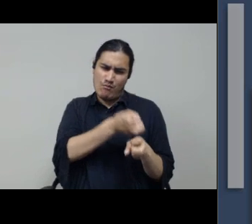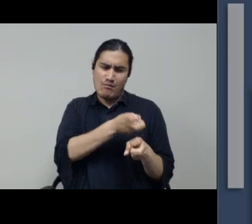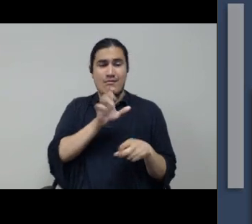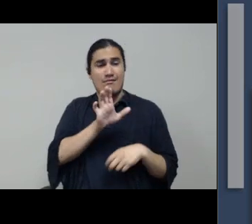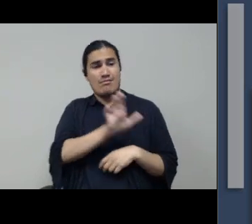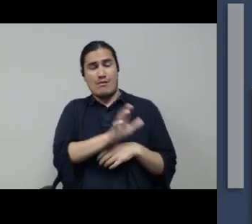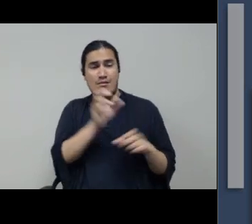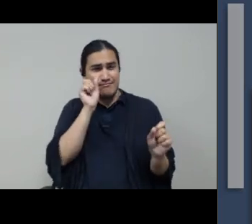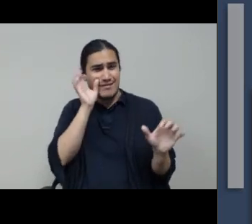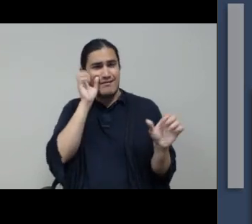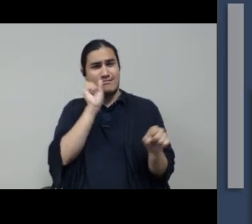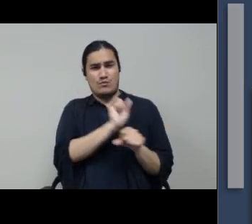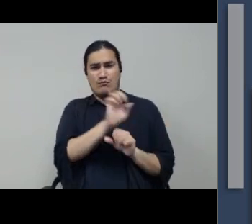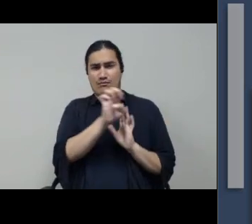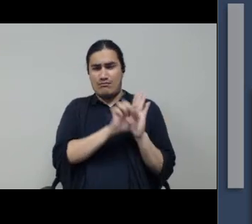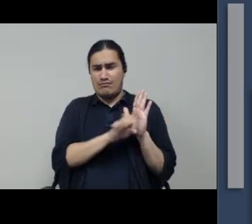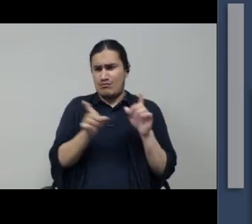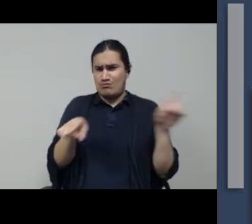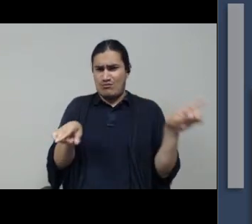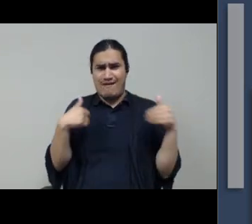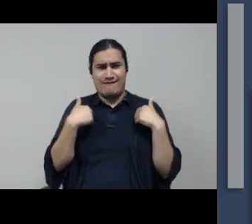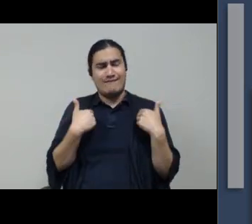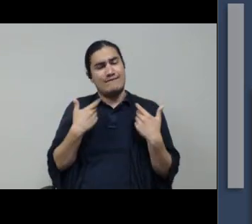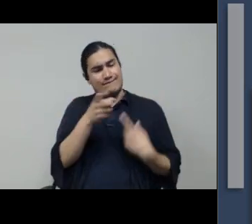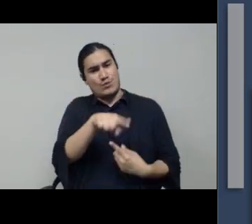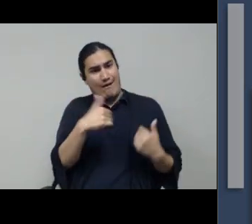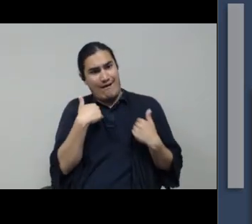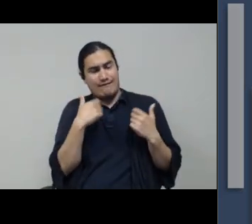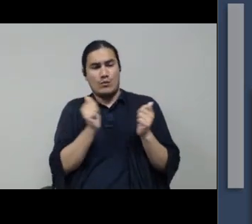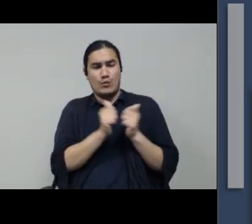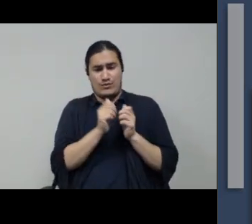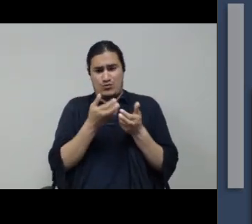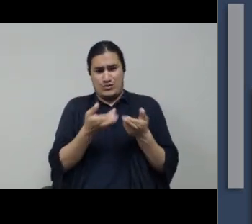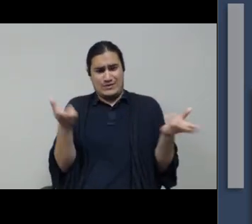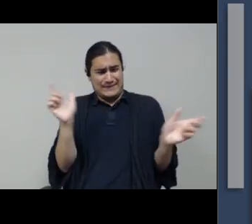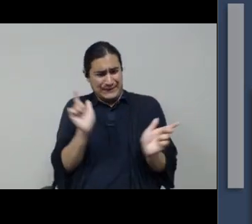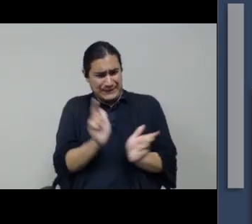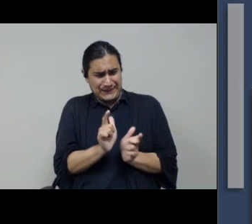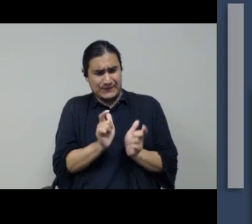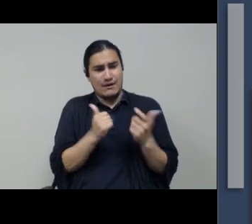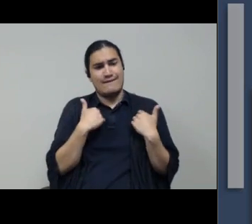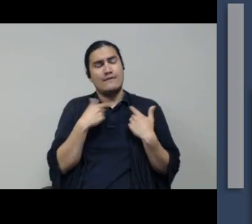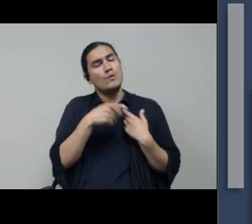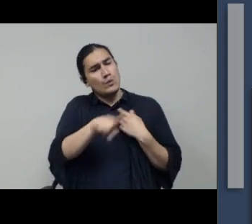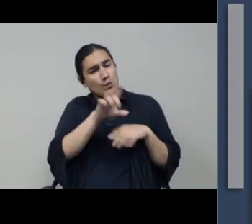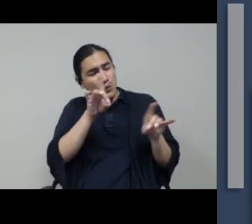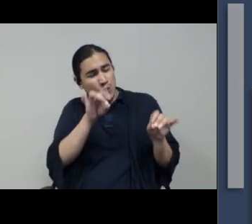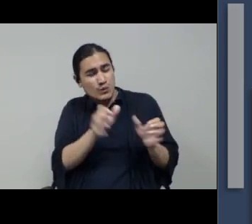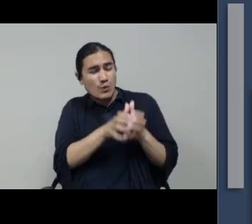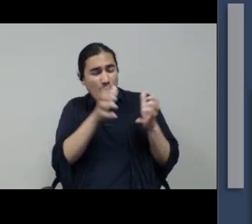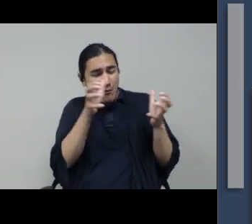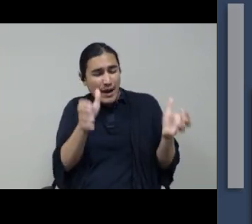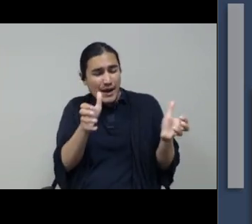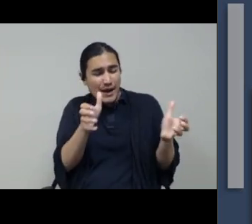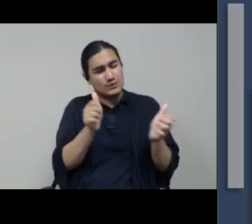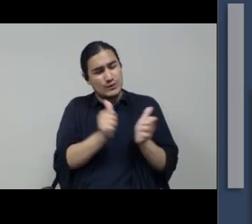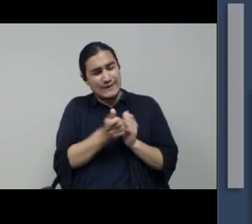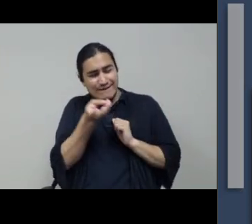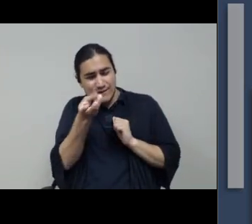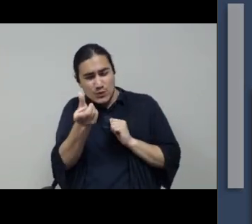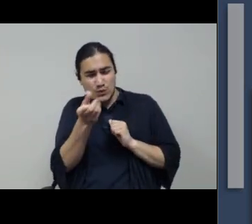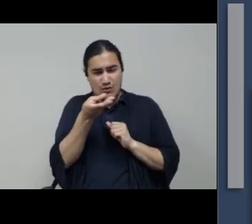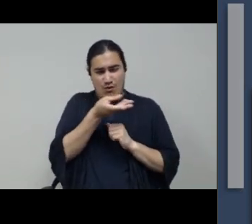work ethic that you all have with very little resources. You all could accomplish so much with very few dollars